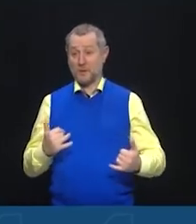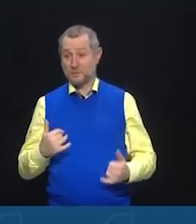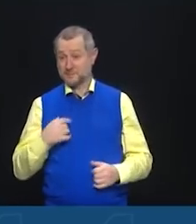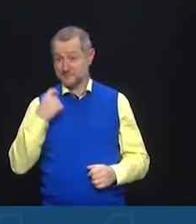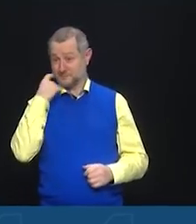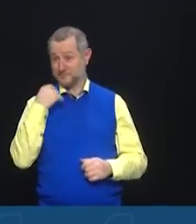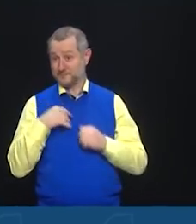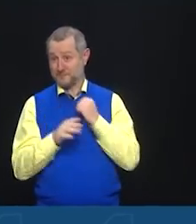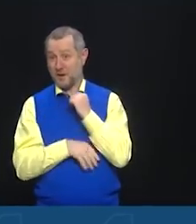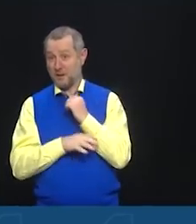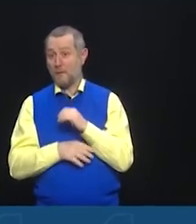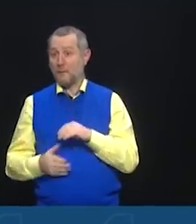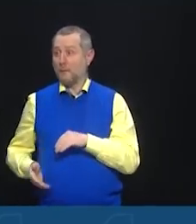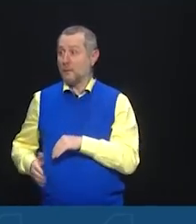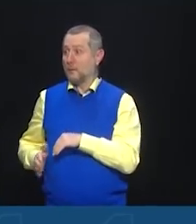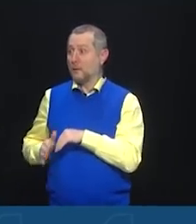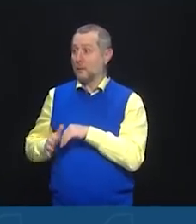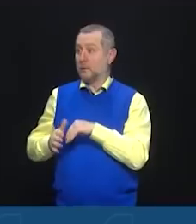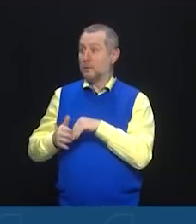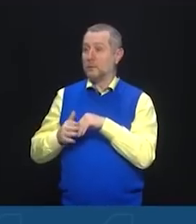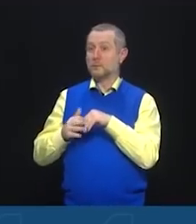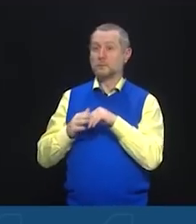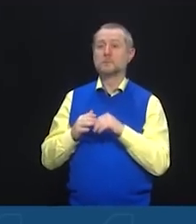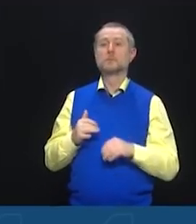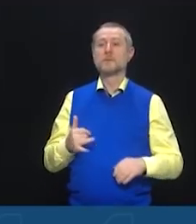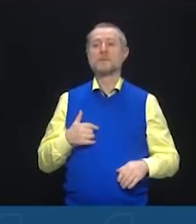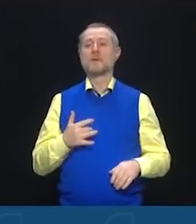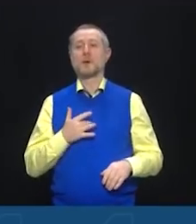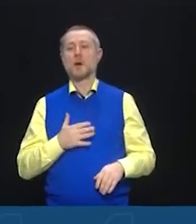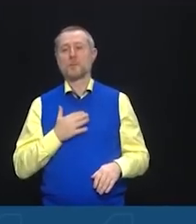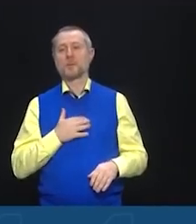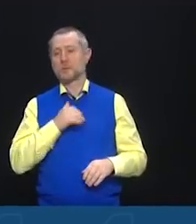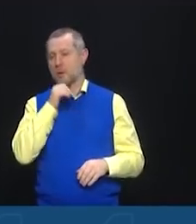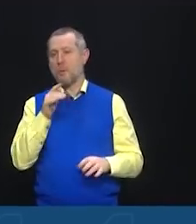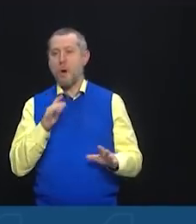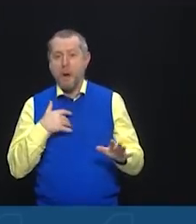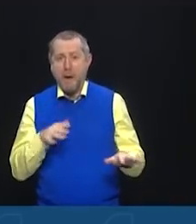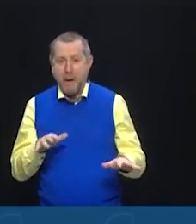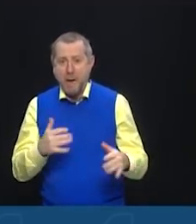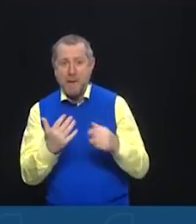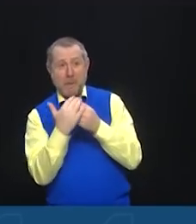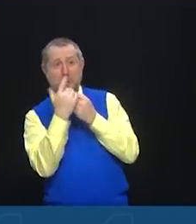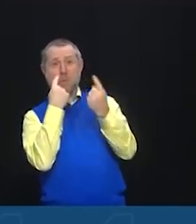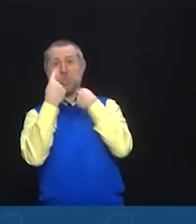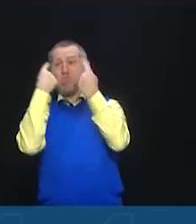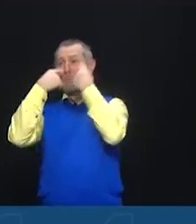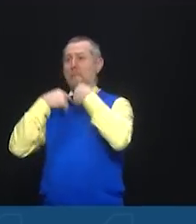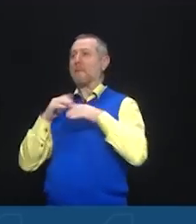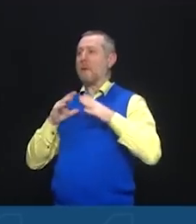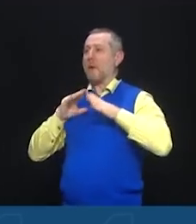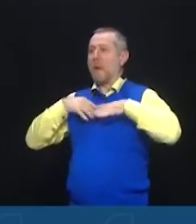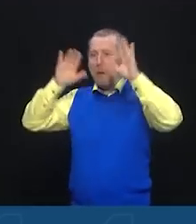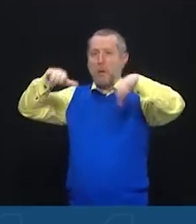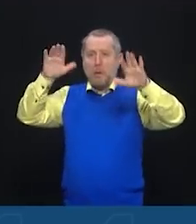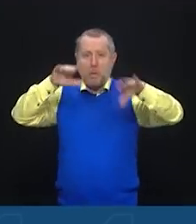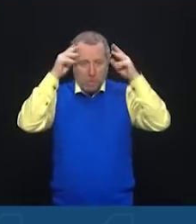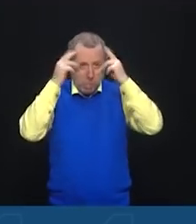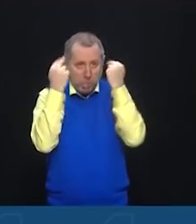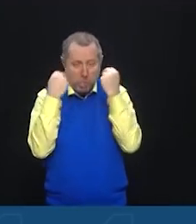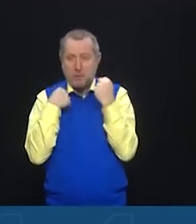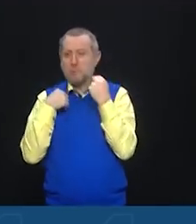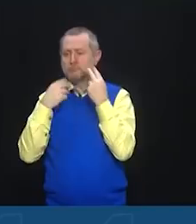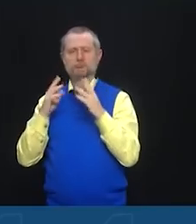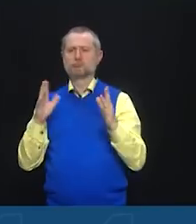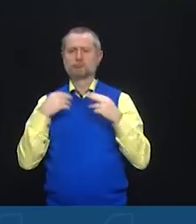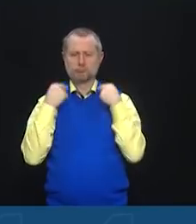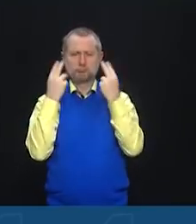cases we had, I'm really glad that we didn't succumb to any of the political winds or the pressures or all the factors